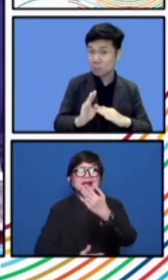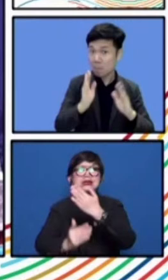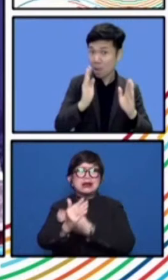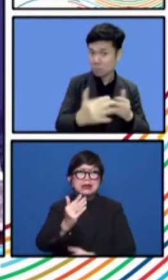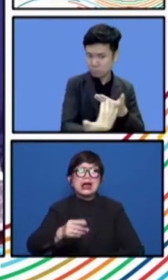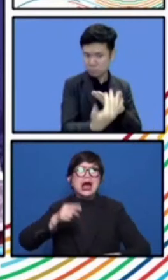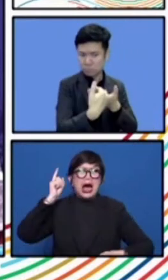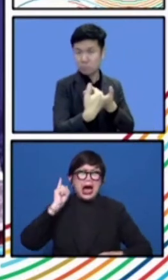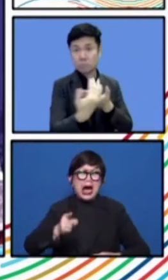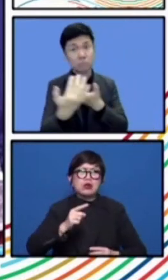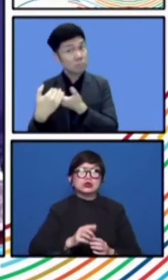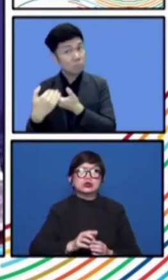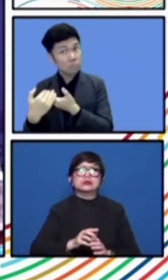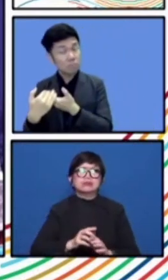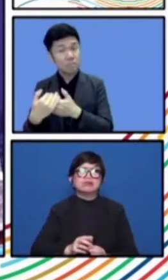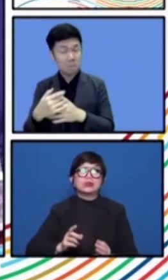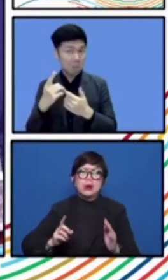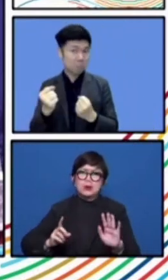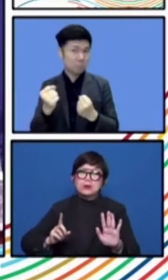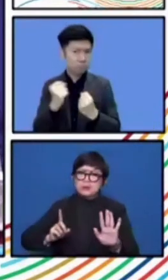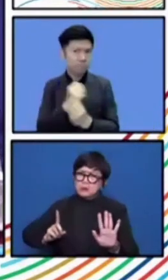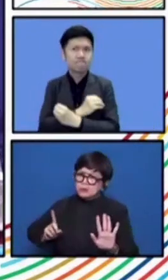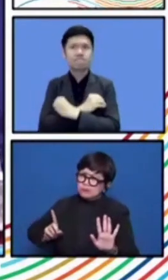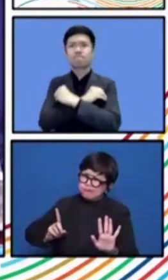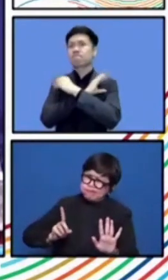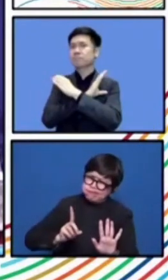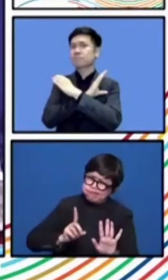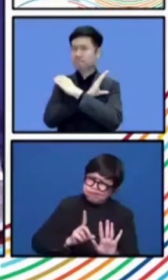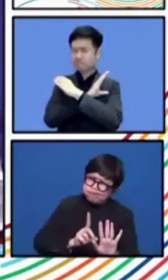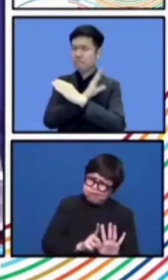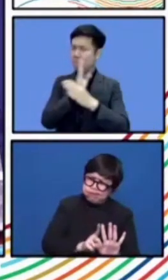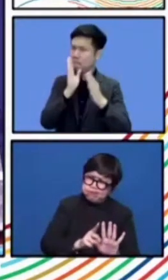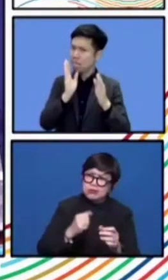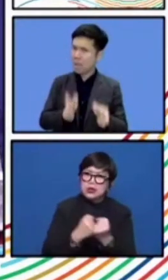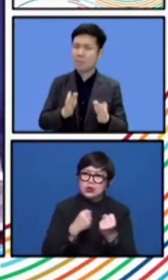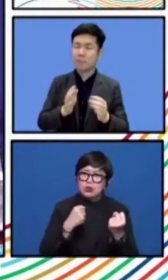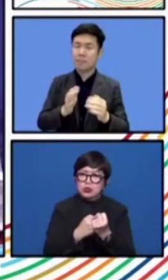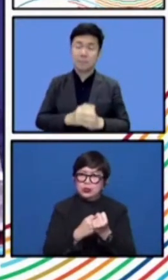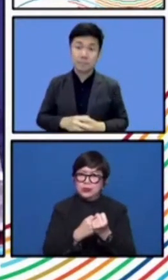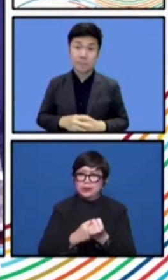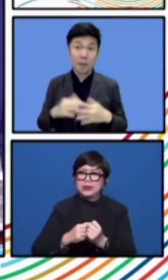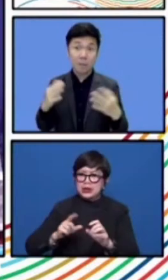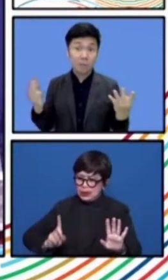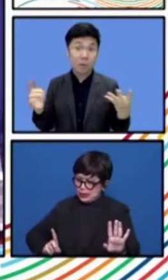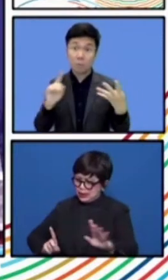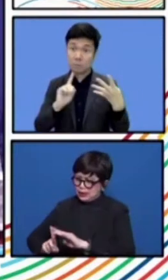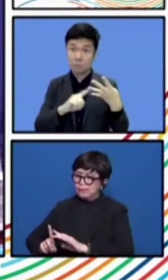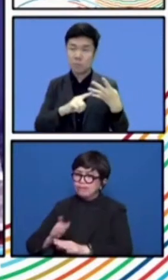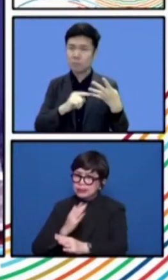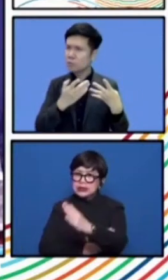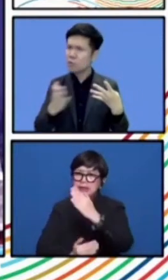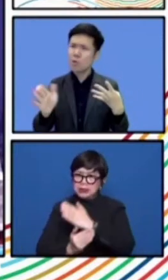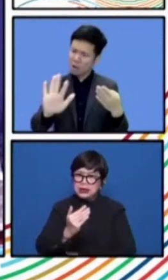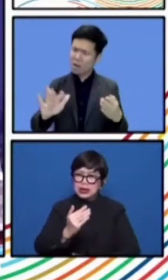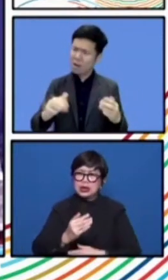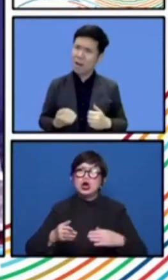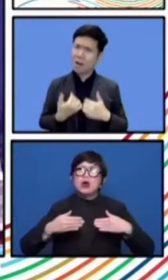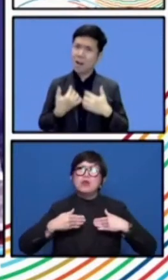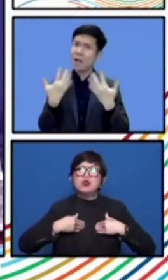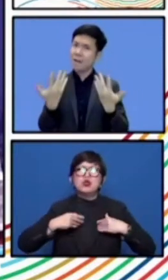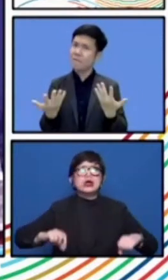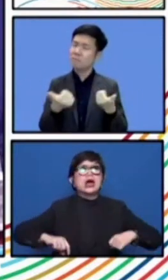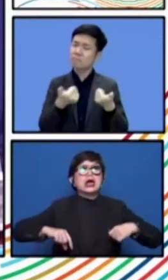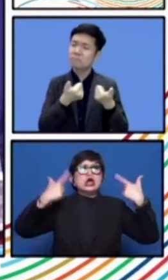enabled and then and empowered to become to live their meaningful lives within the community that they live